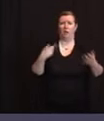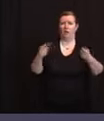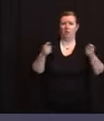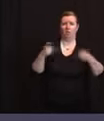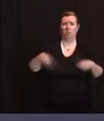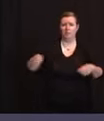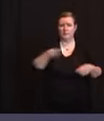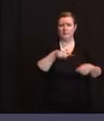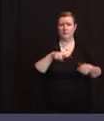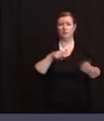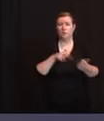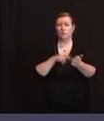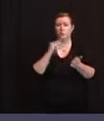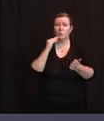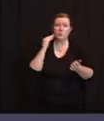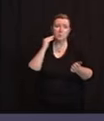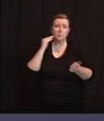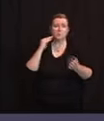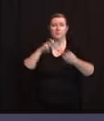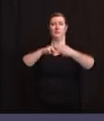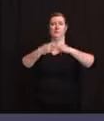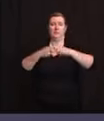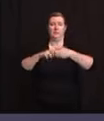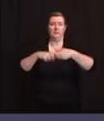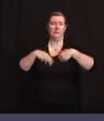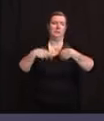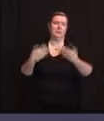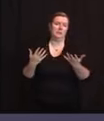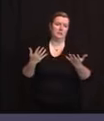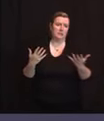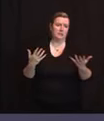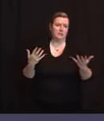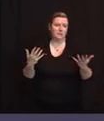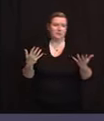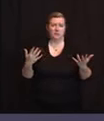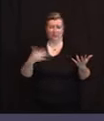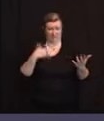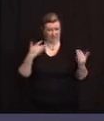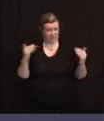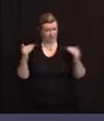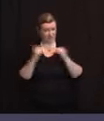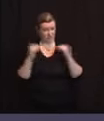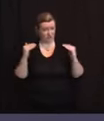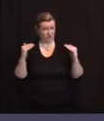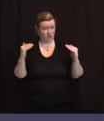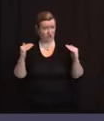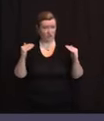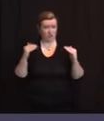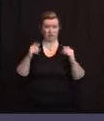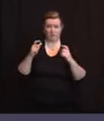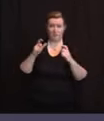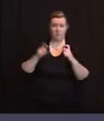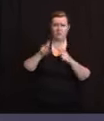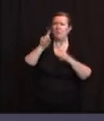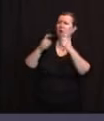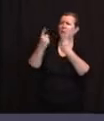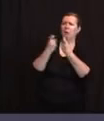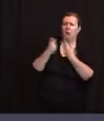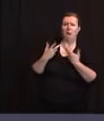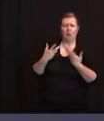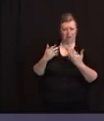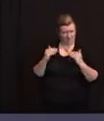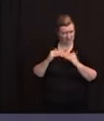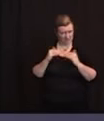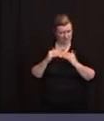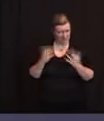issue has been fair? Have those questions been fair or unfair? Are they putting you in a position where